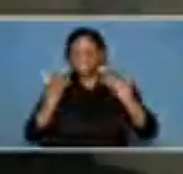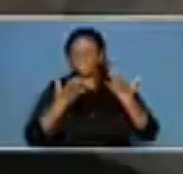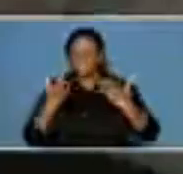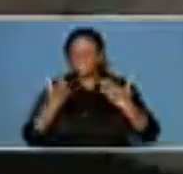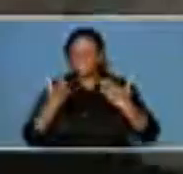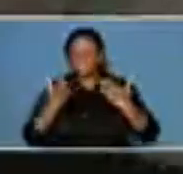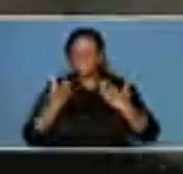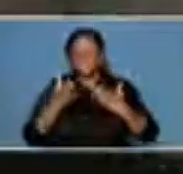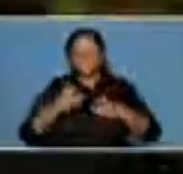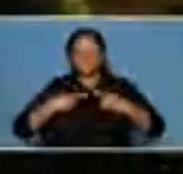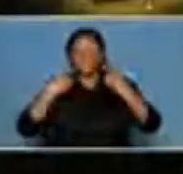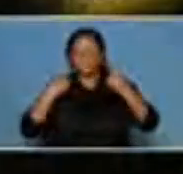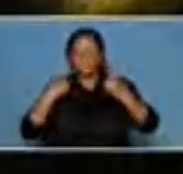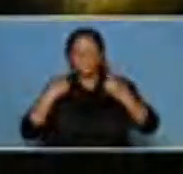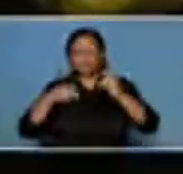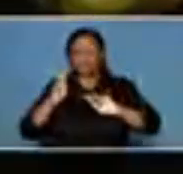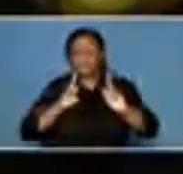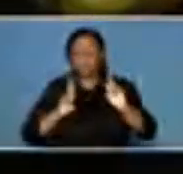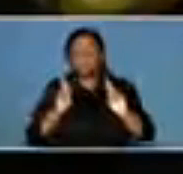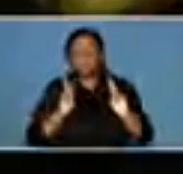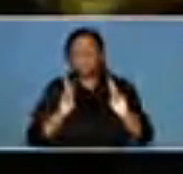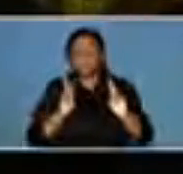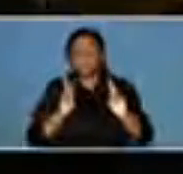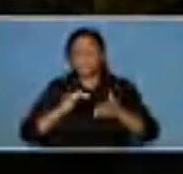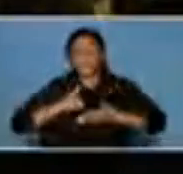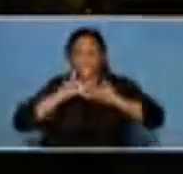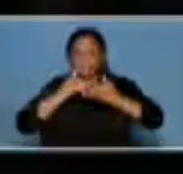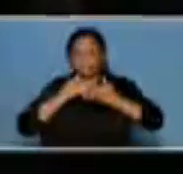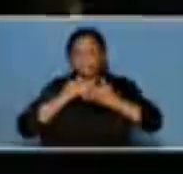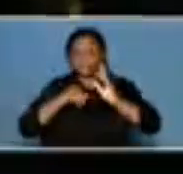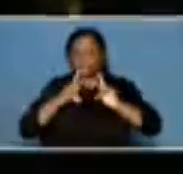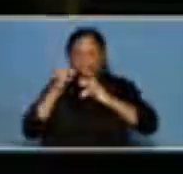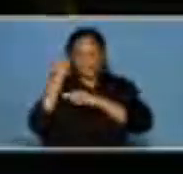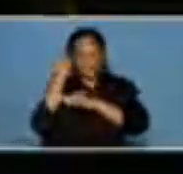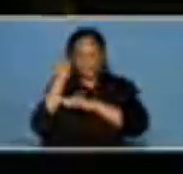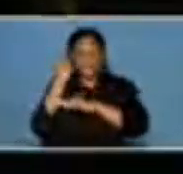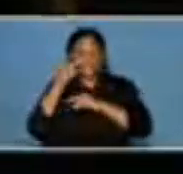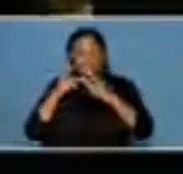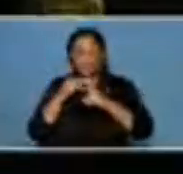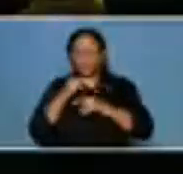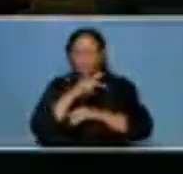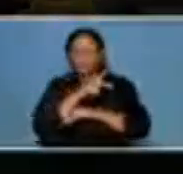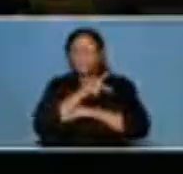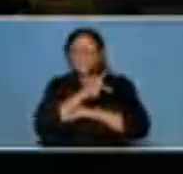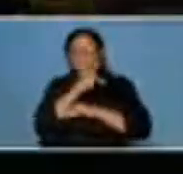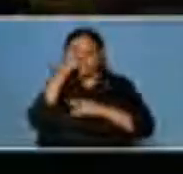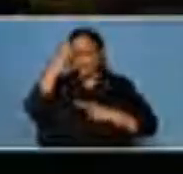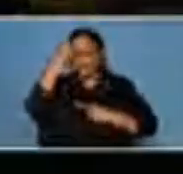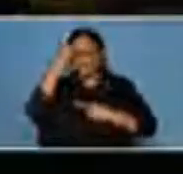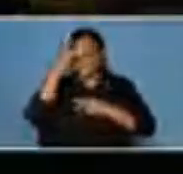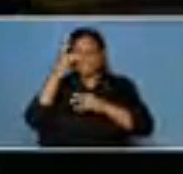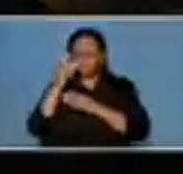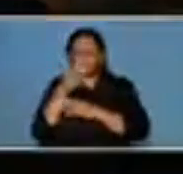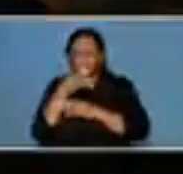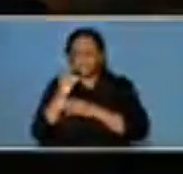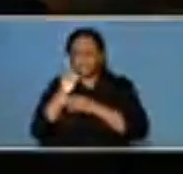outstanding Bahamians are giving back to society in a big way and helping to sensitize the public about Parkinson's disease, a nervous system